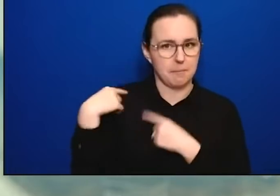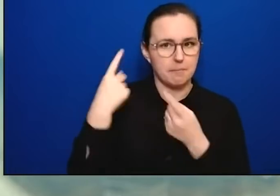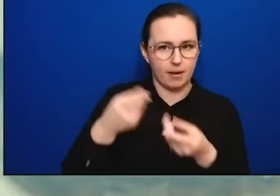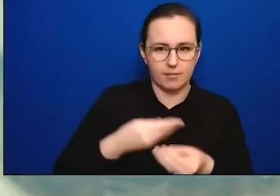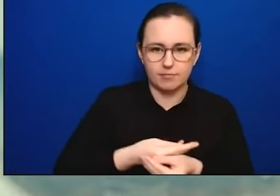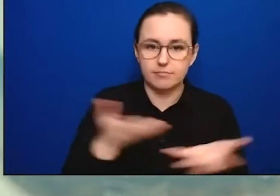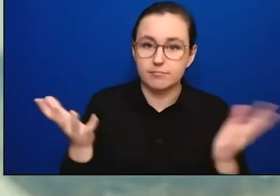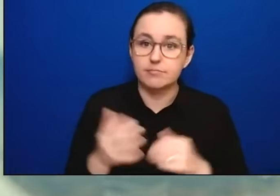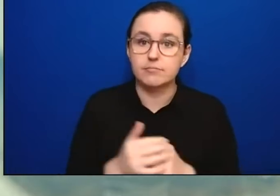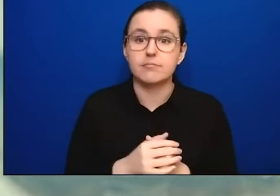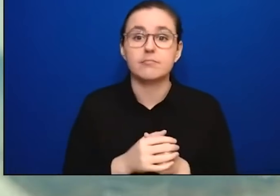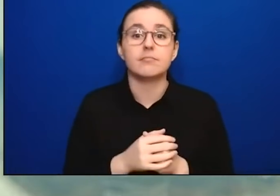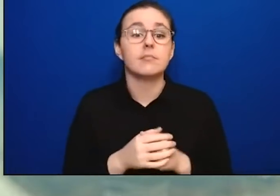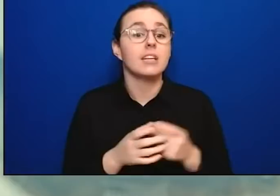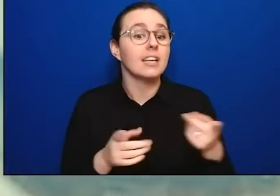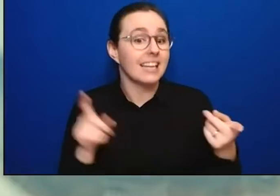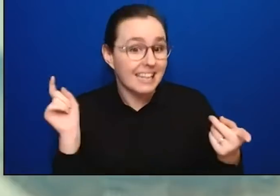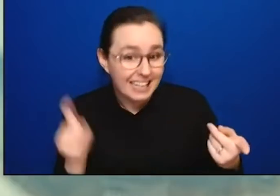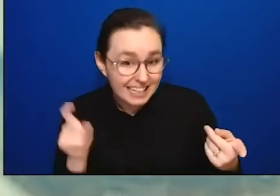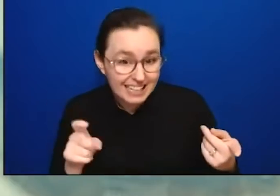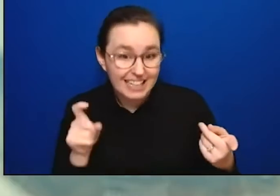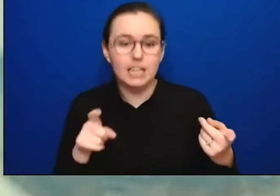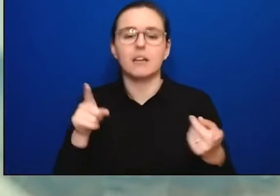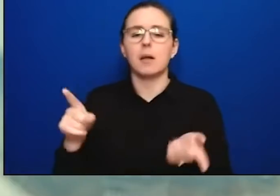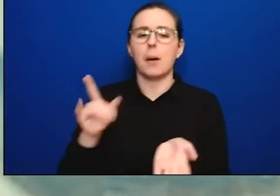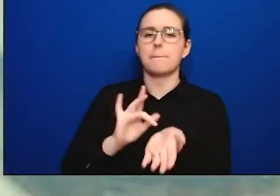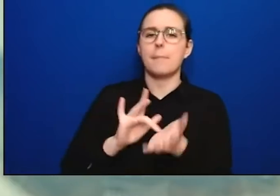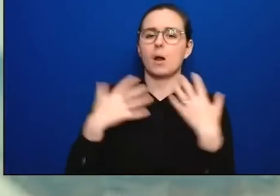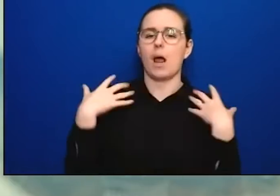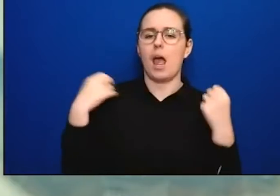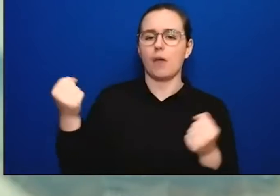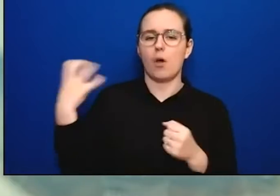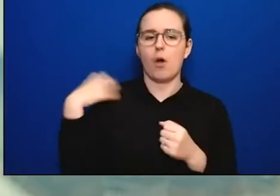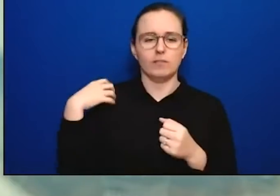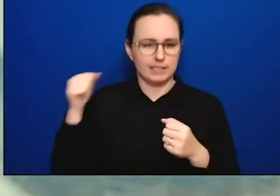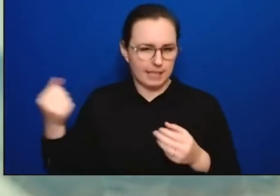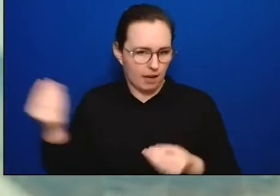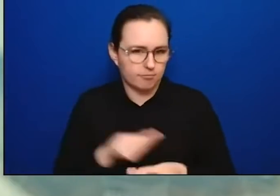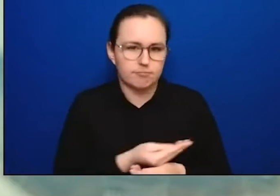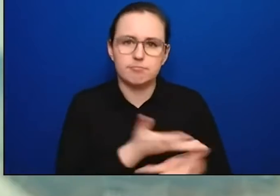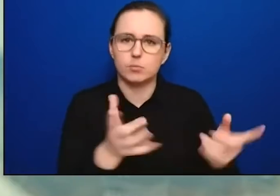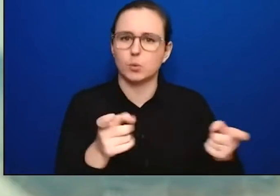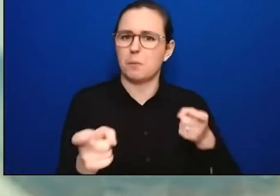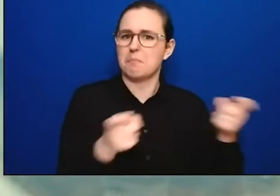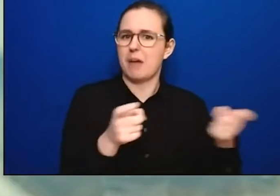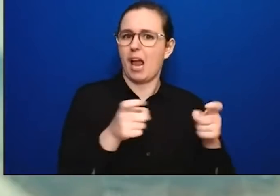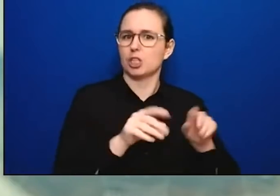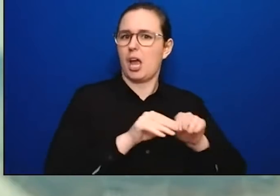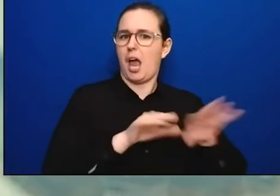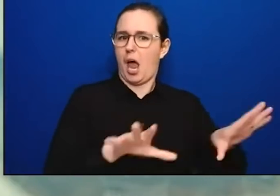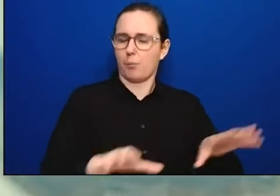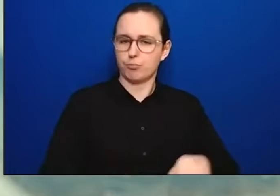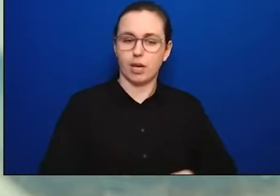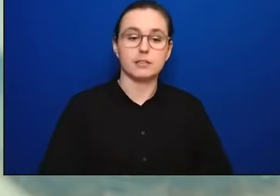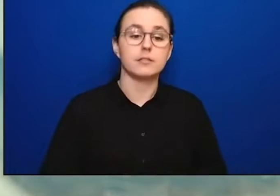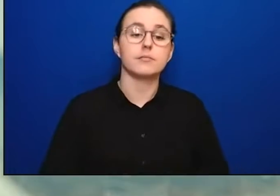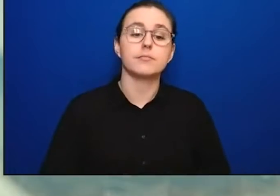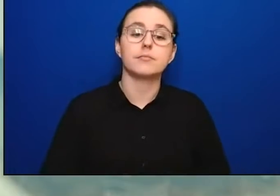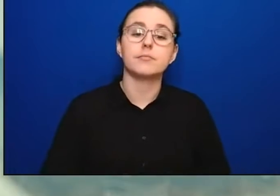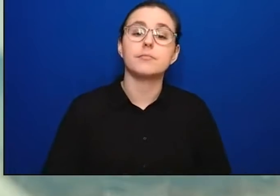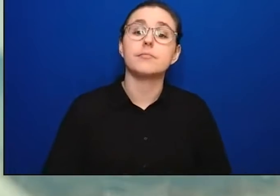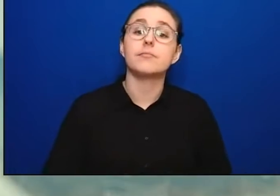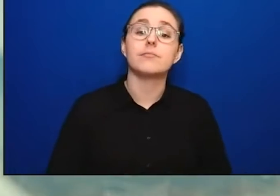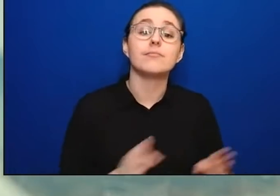to medical health officers if they choose to use rapid tests to help manage cases, clusters, or outbreaks. I'd now like to